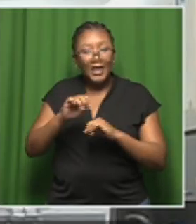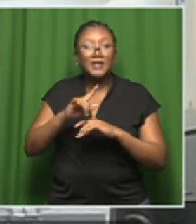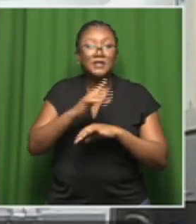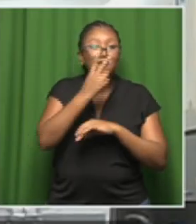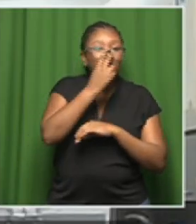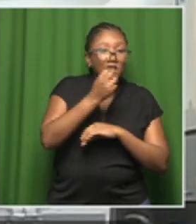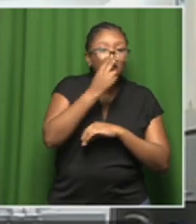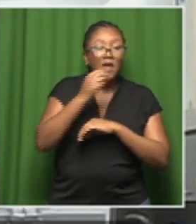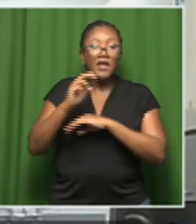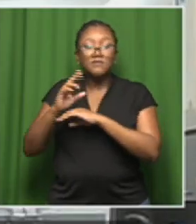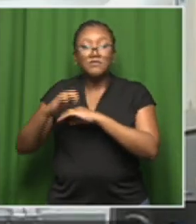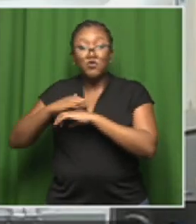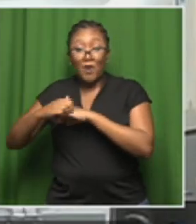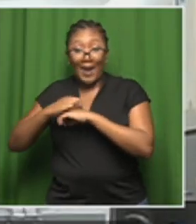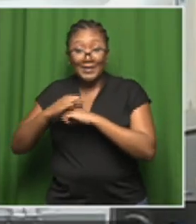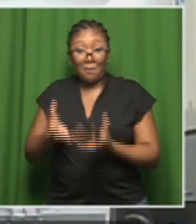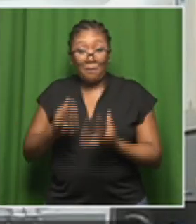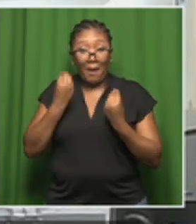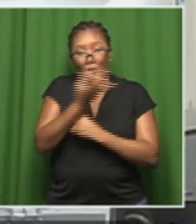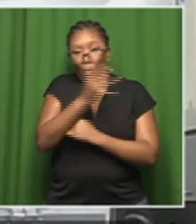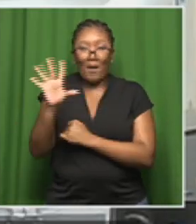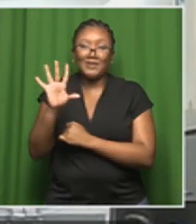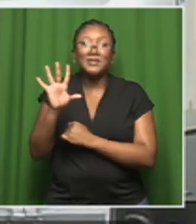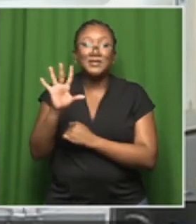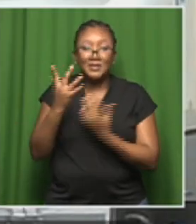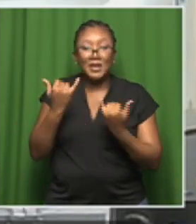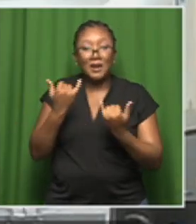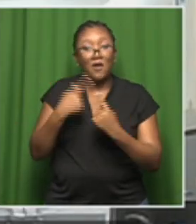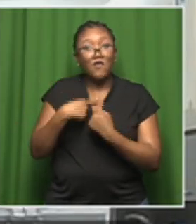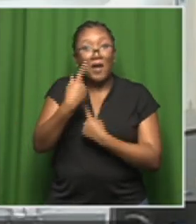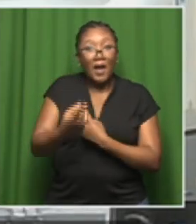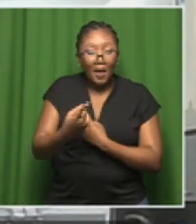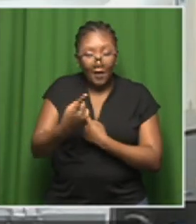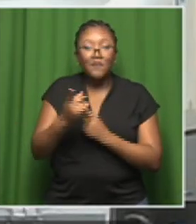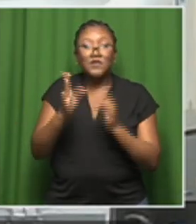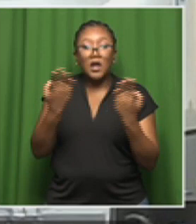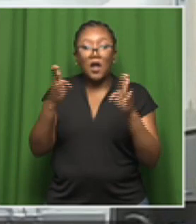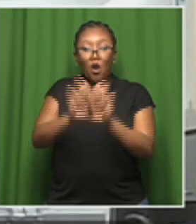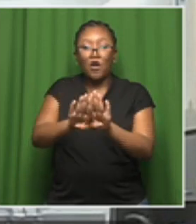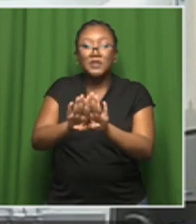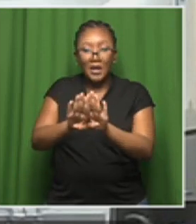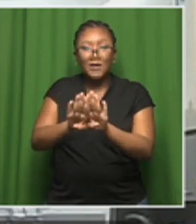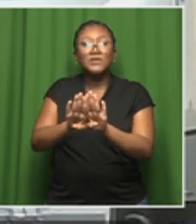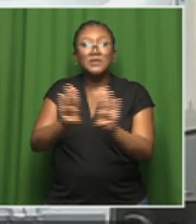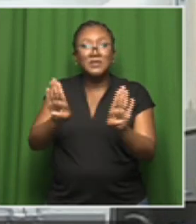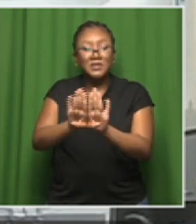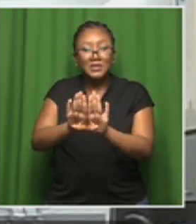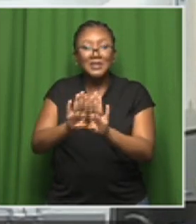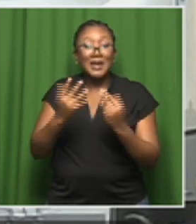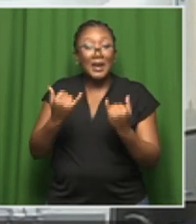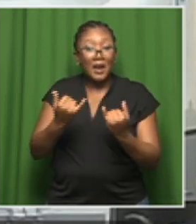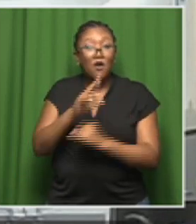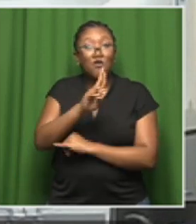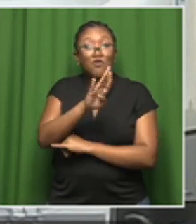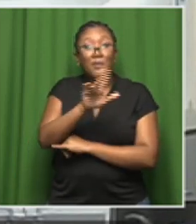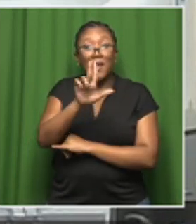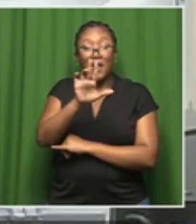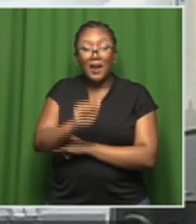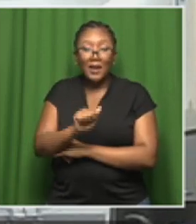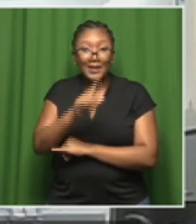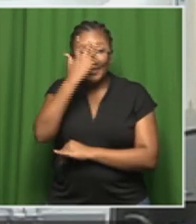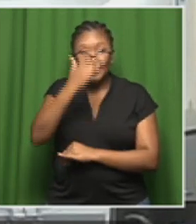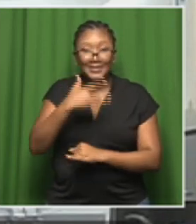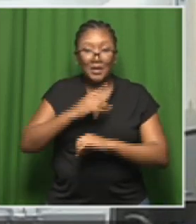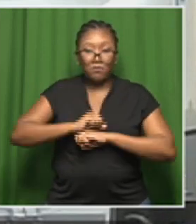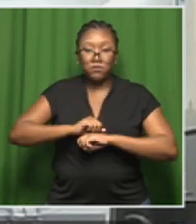immune. Now, because of the lockdown and the various mask wearing, rubella transmission never happened. And what that meant was